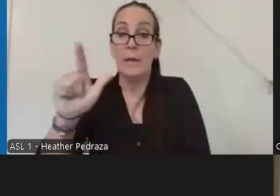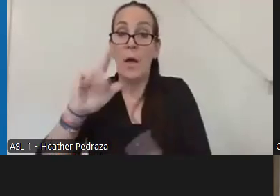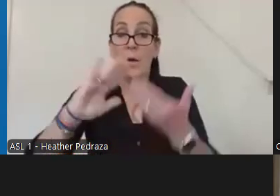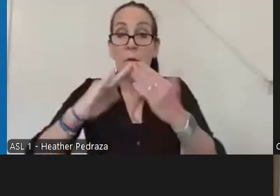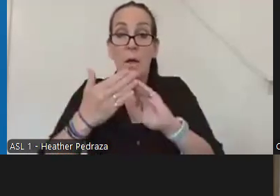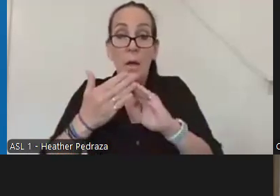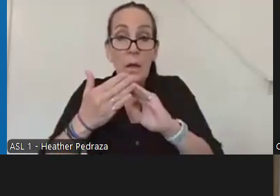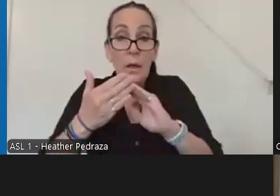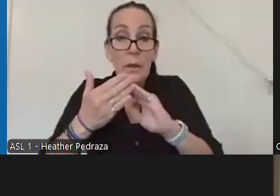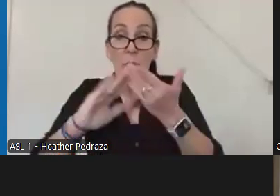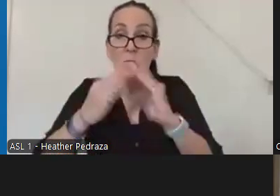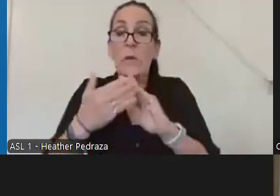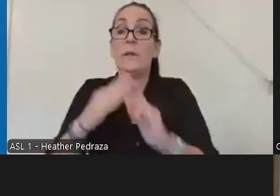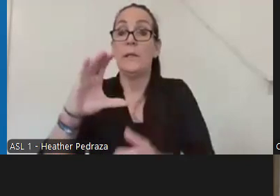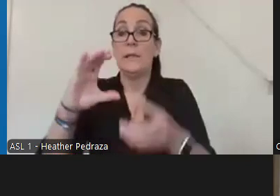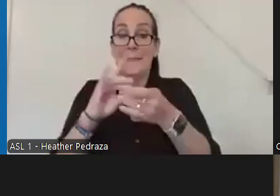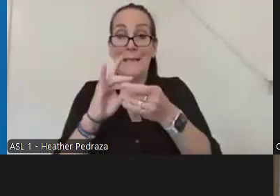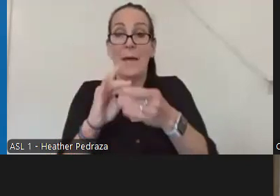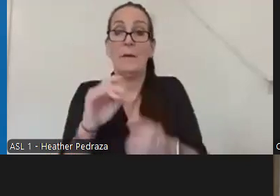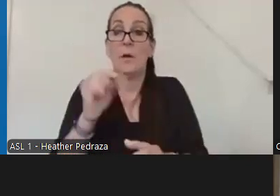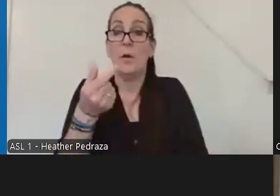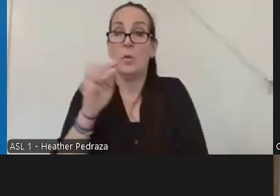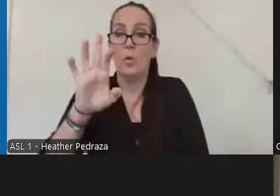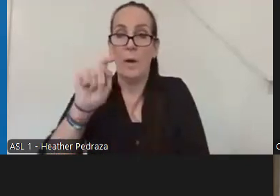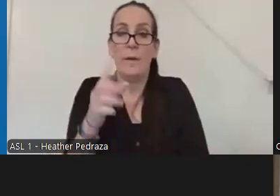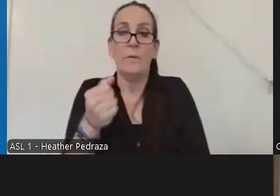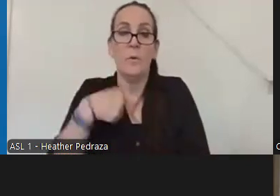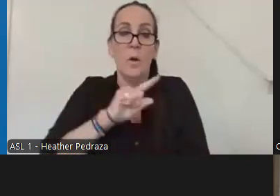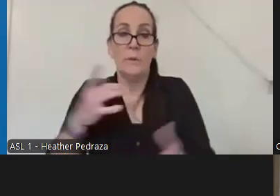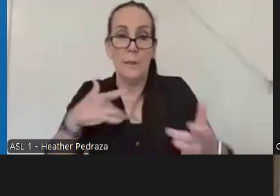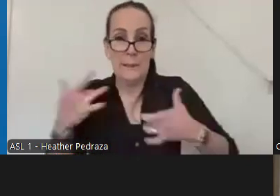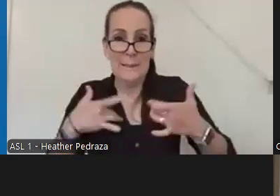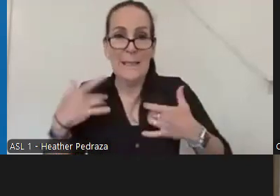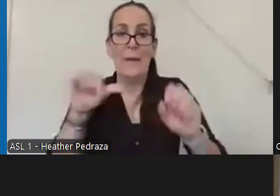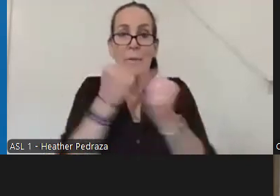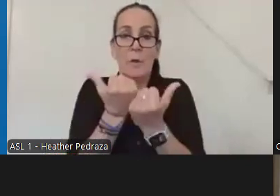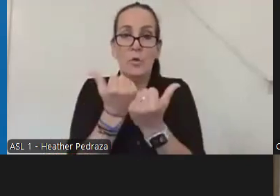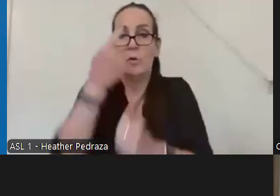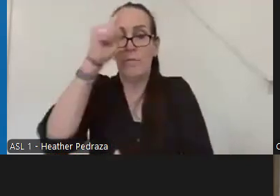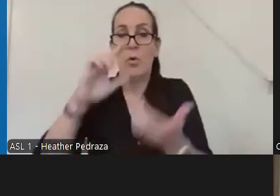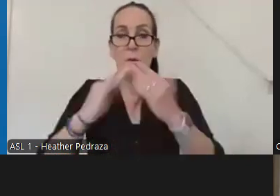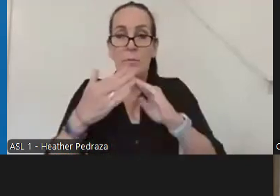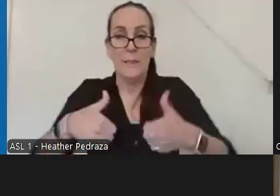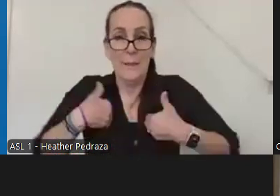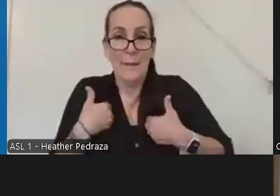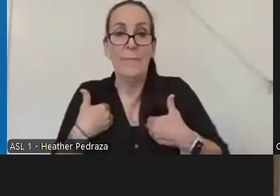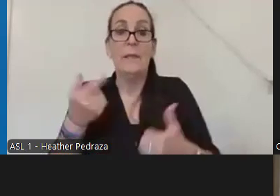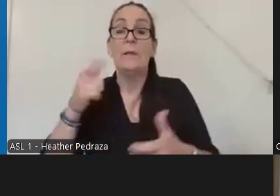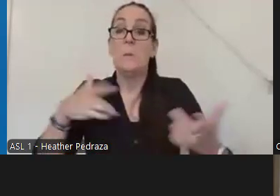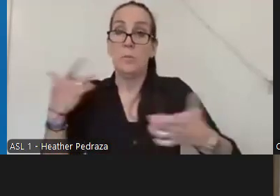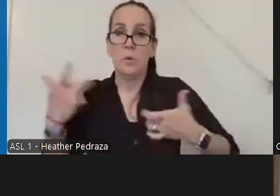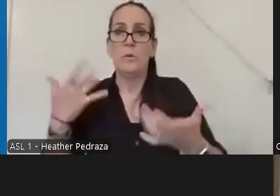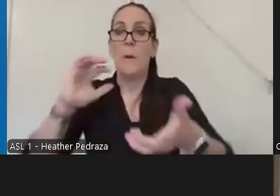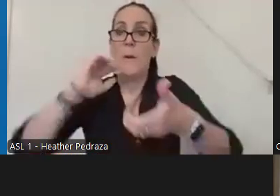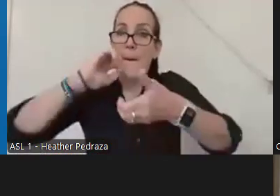Administration for Community Living, are really excited to be working in partnership with some